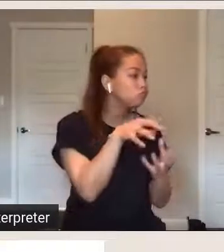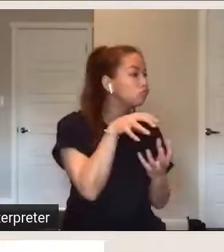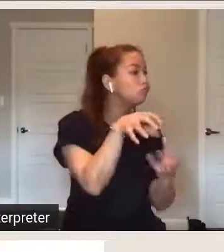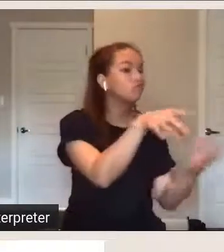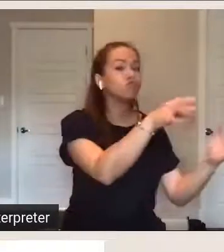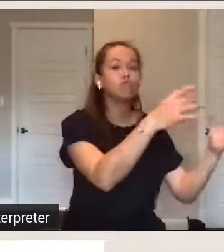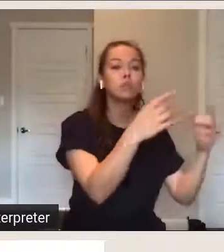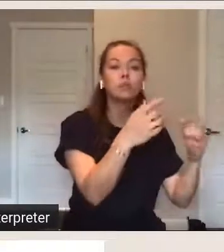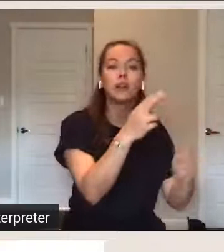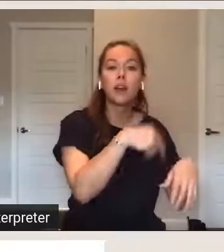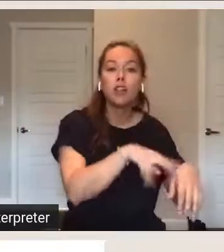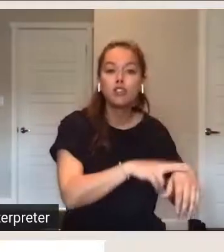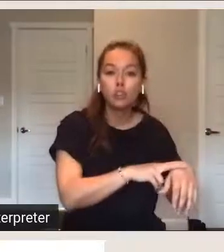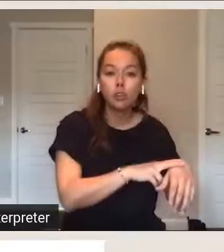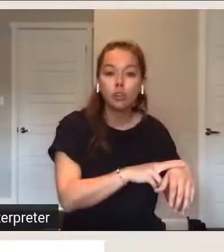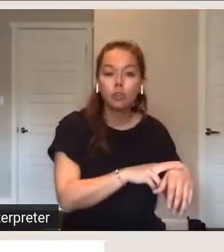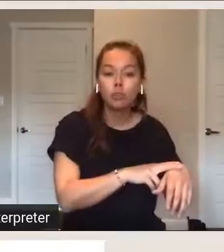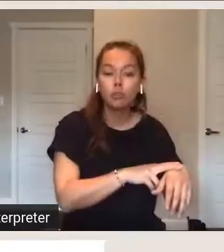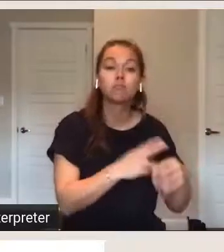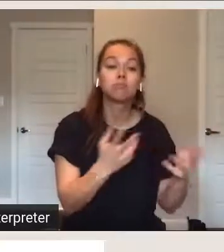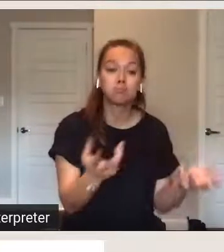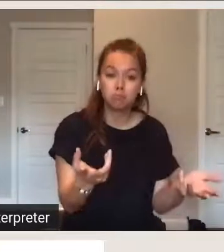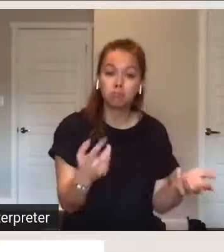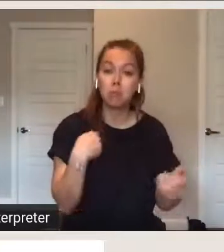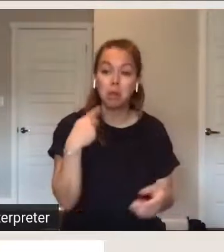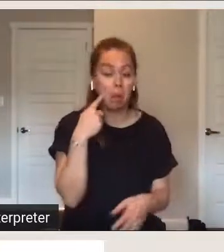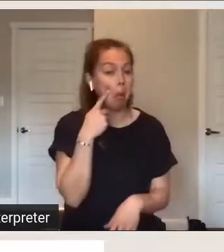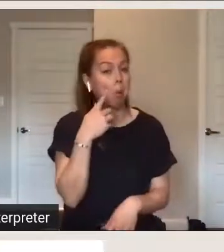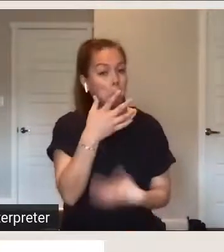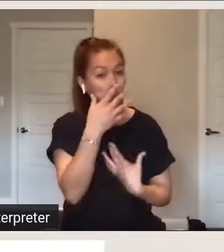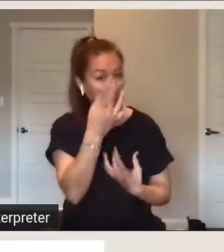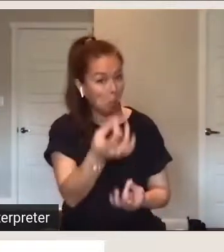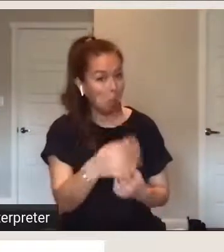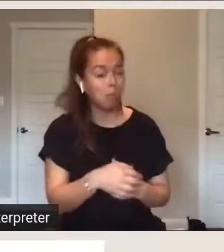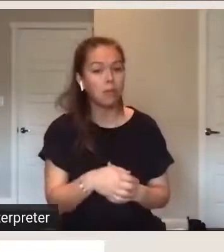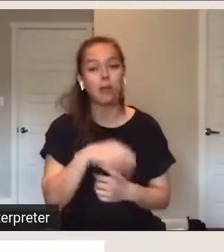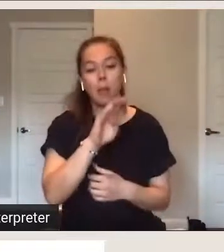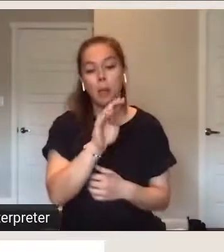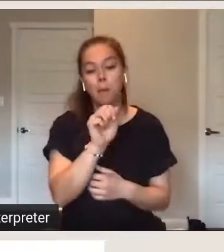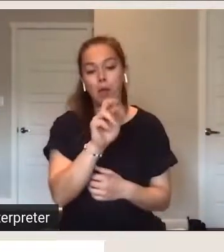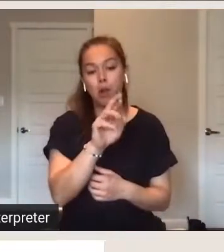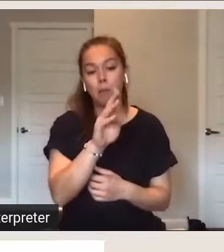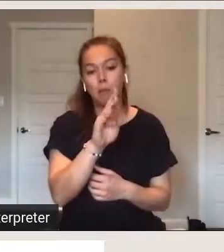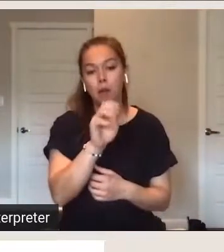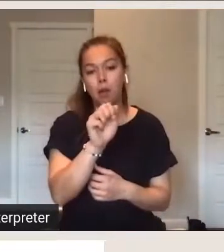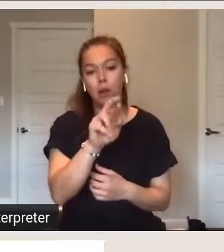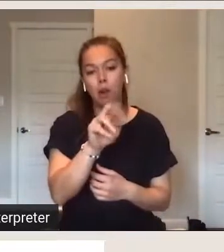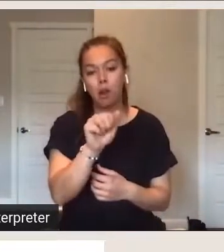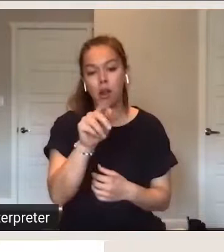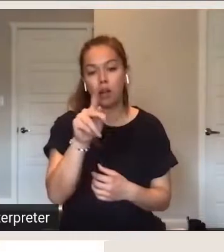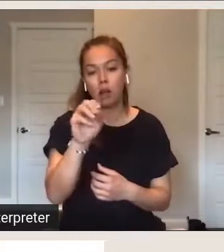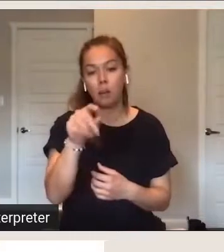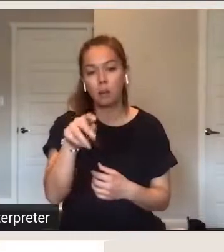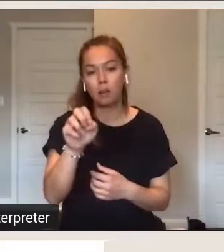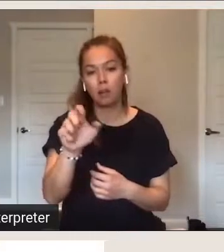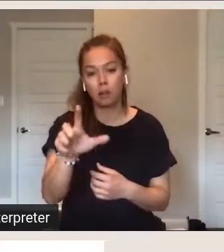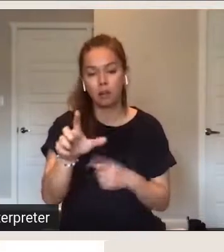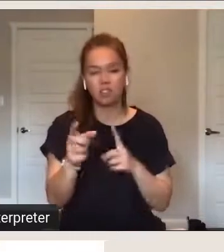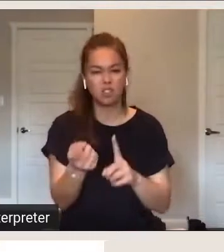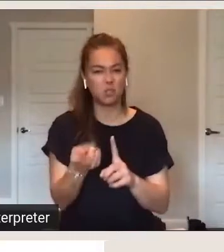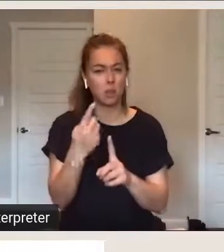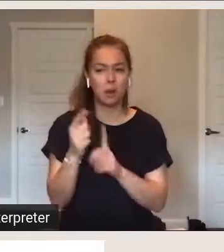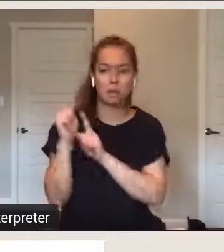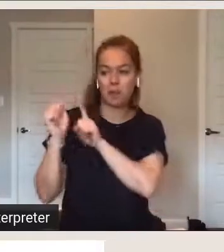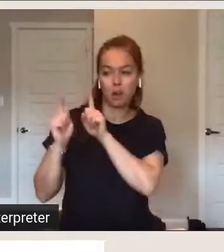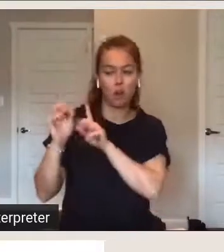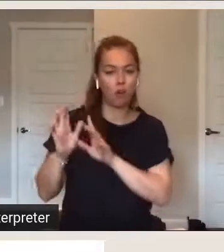And Barbara Koppel, who's a documentary filmmaker, and she was one of my kind of mentors through this project, she had recently made a